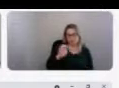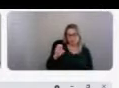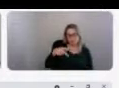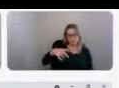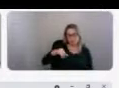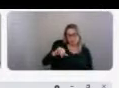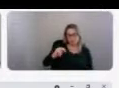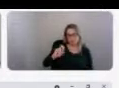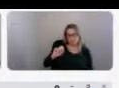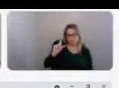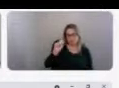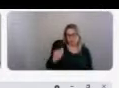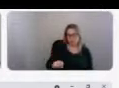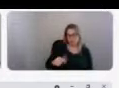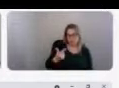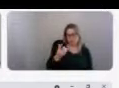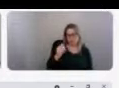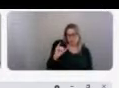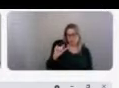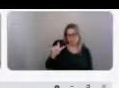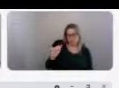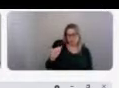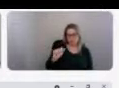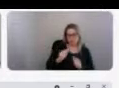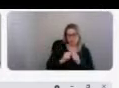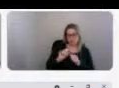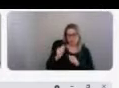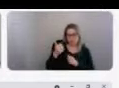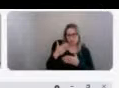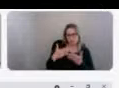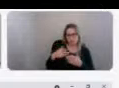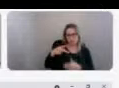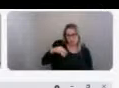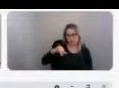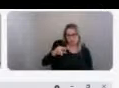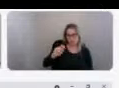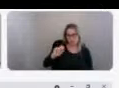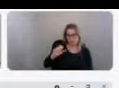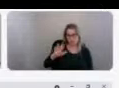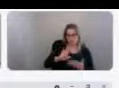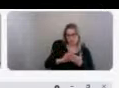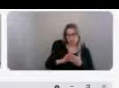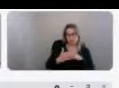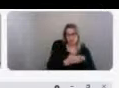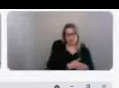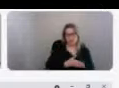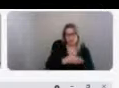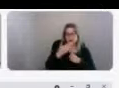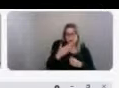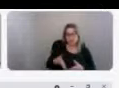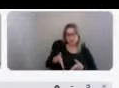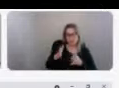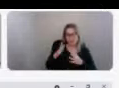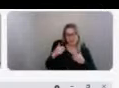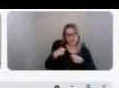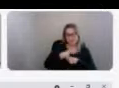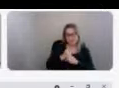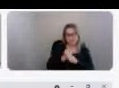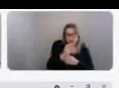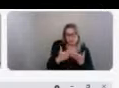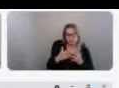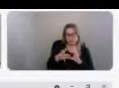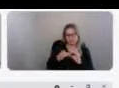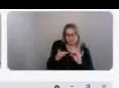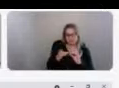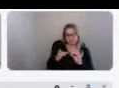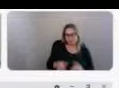in southern gila with the rest of pinal county and thank you for letting me make a couple of comments